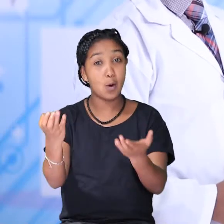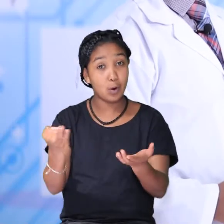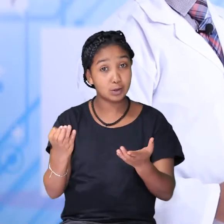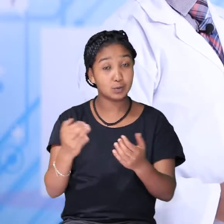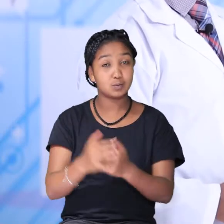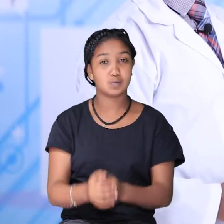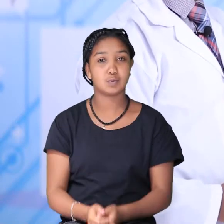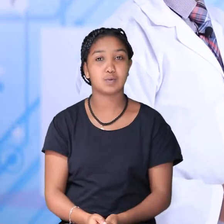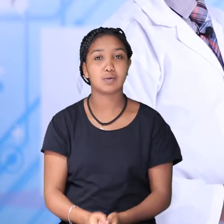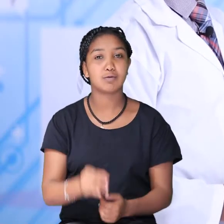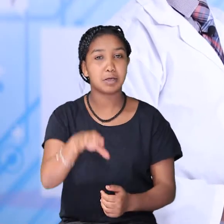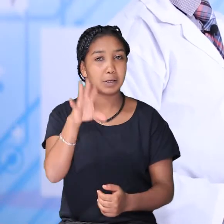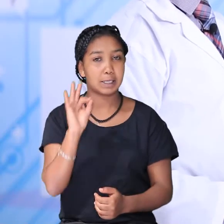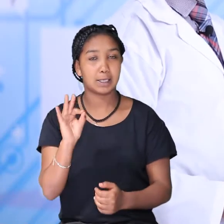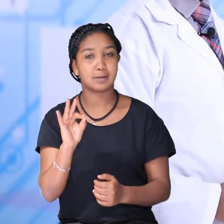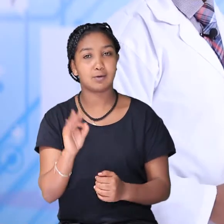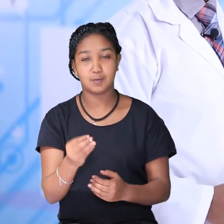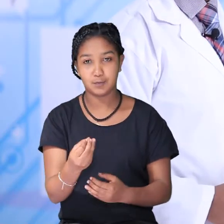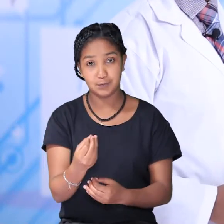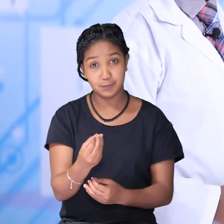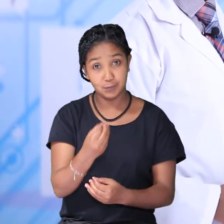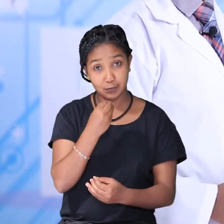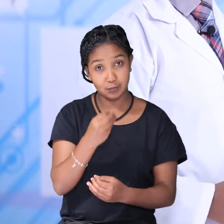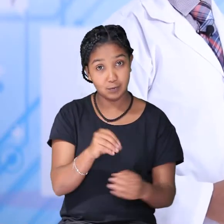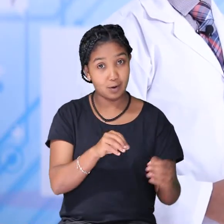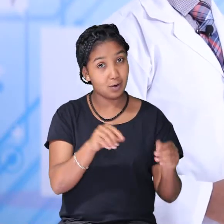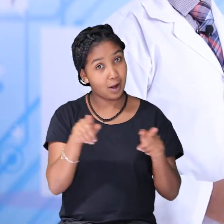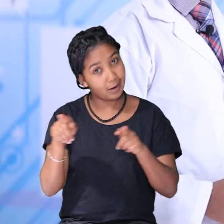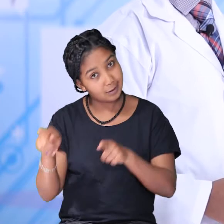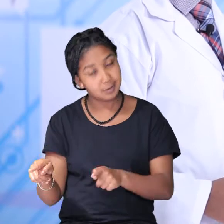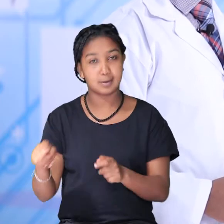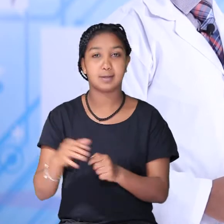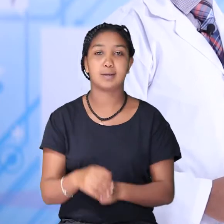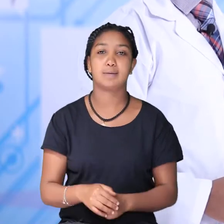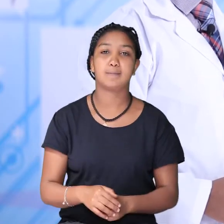to get food like